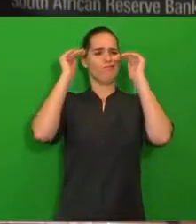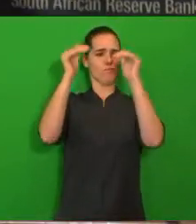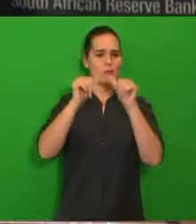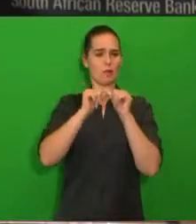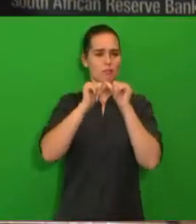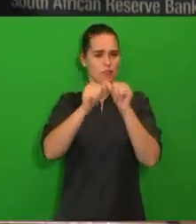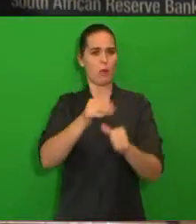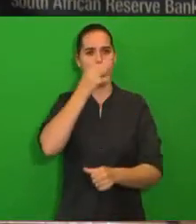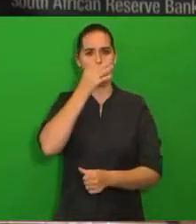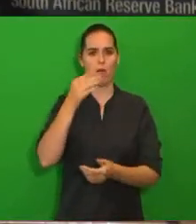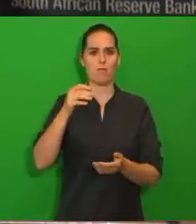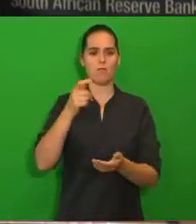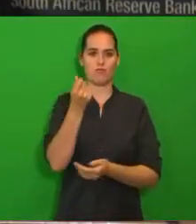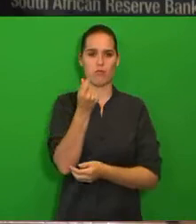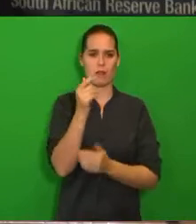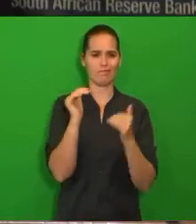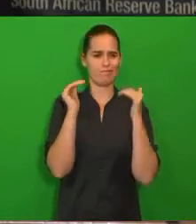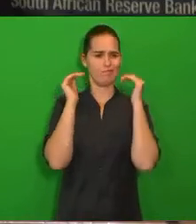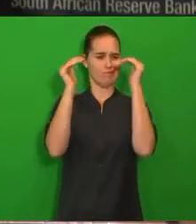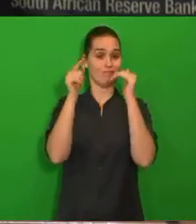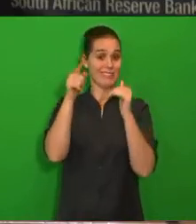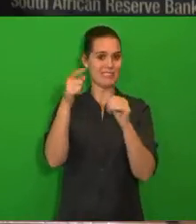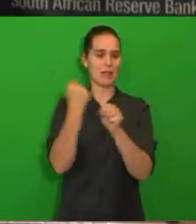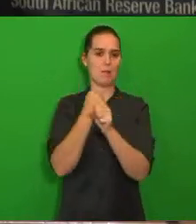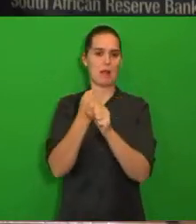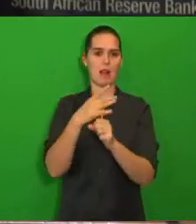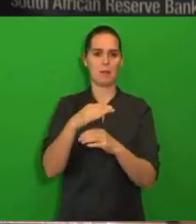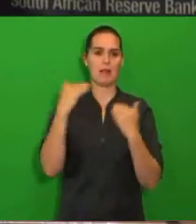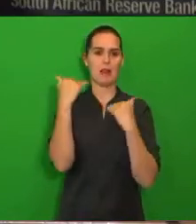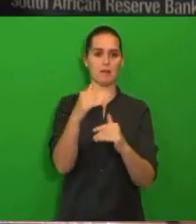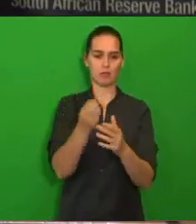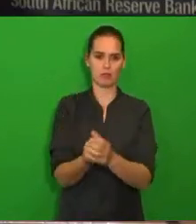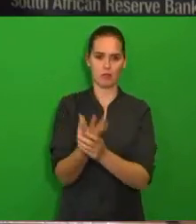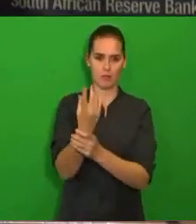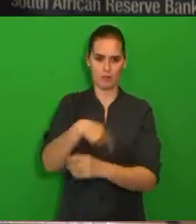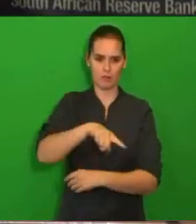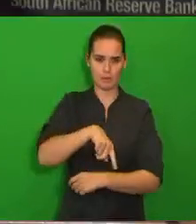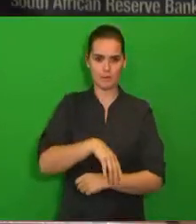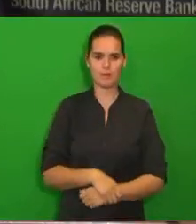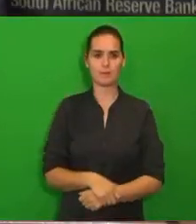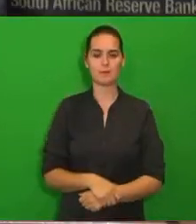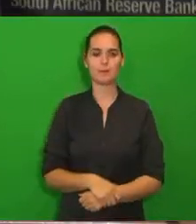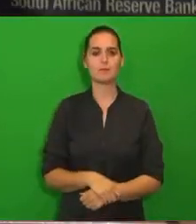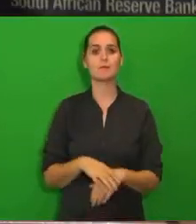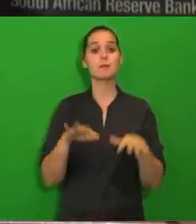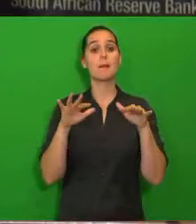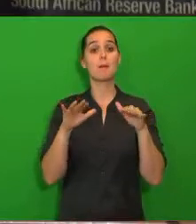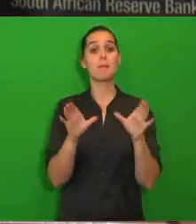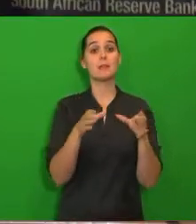oil prices could generate headwinds to growth. Public sector financing needs have